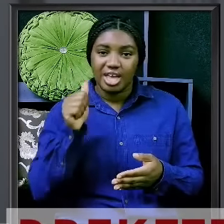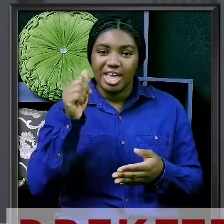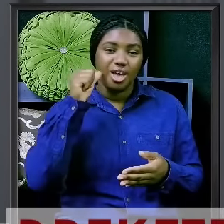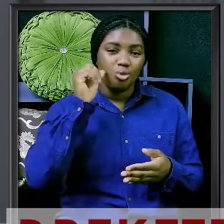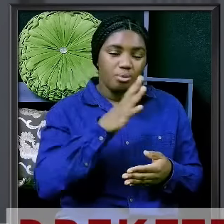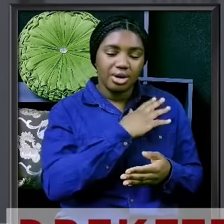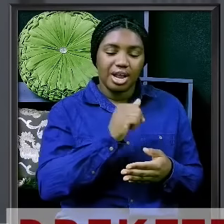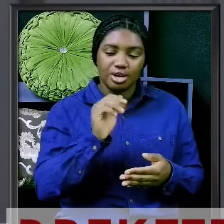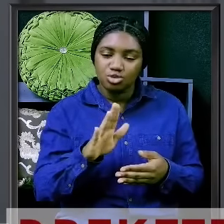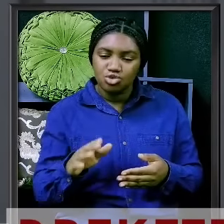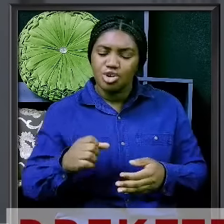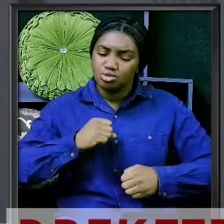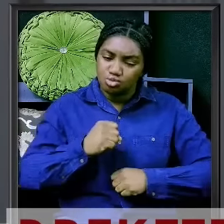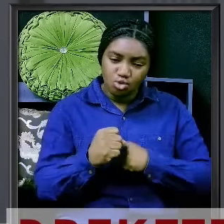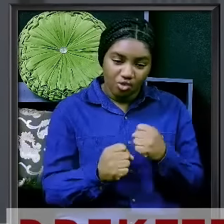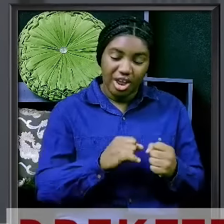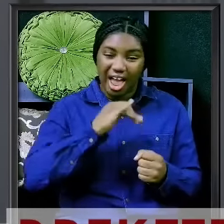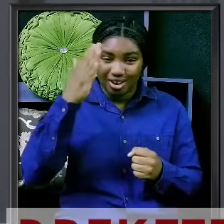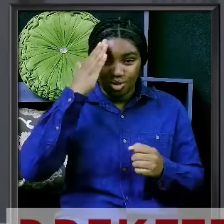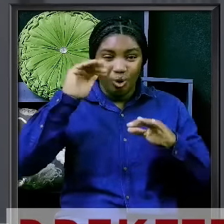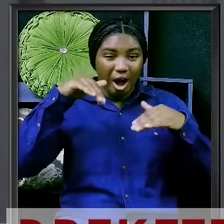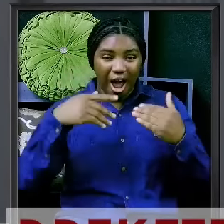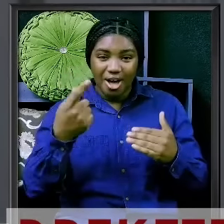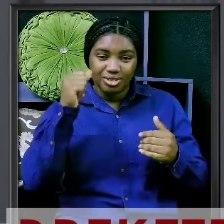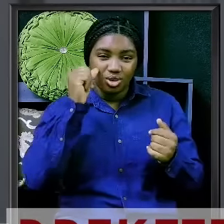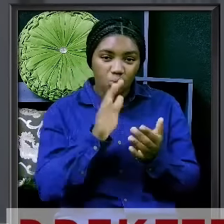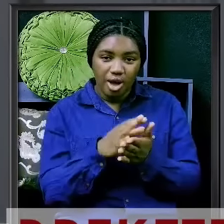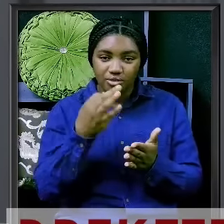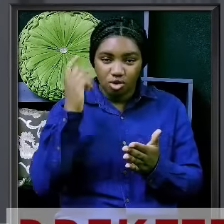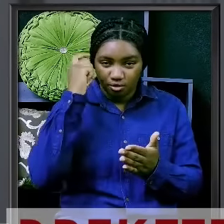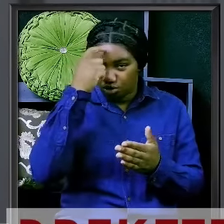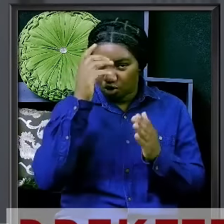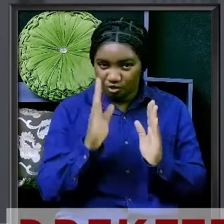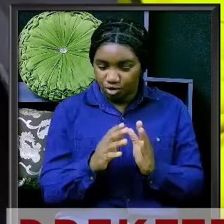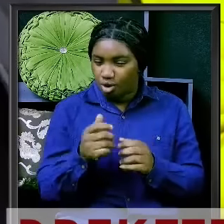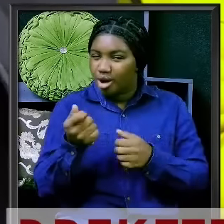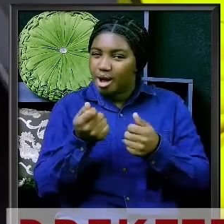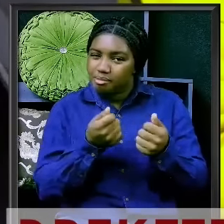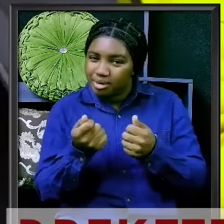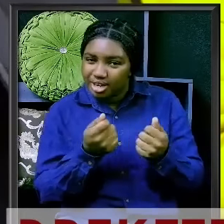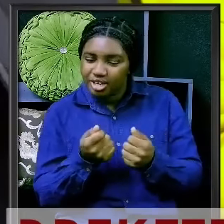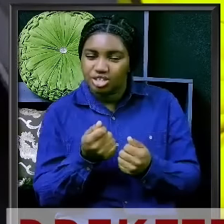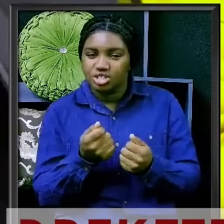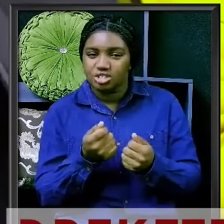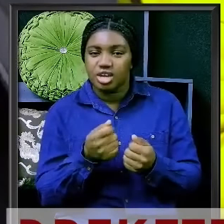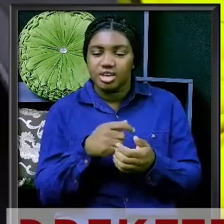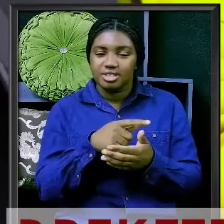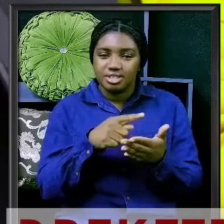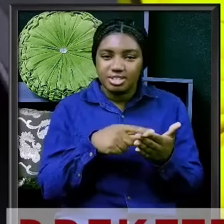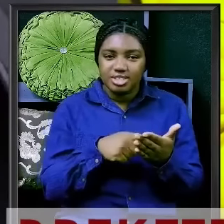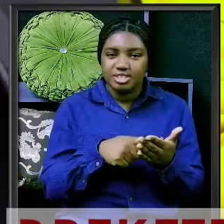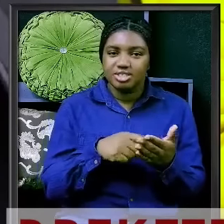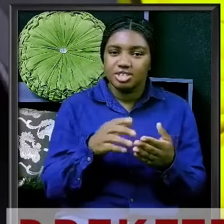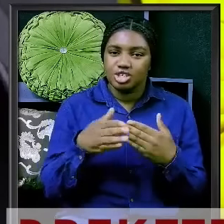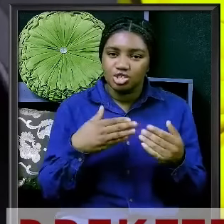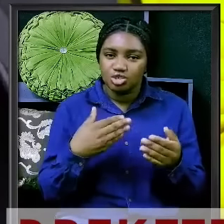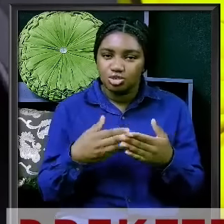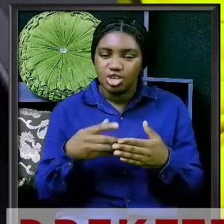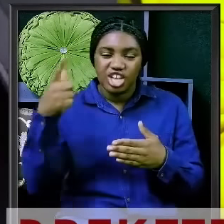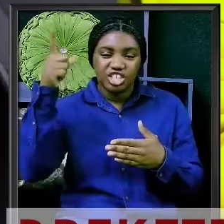And her children suffering. I know how the wife of the governor handles such things.